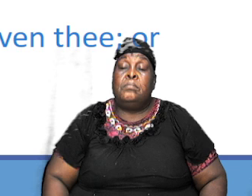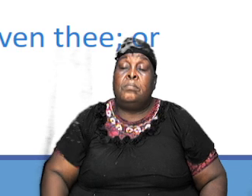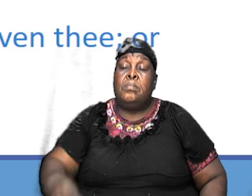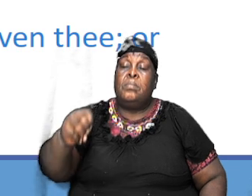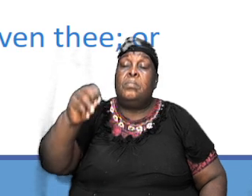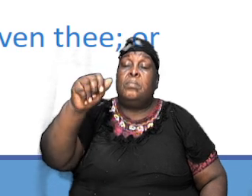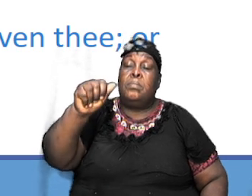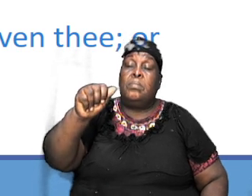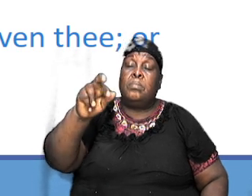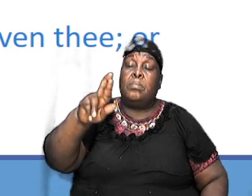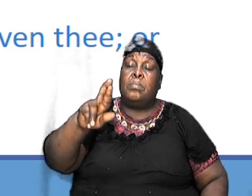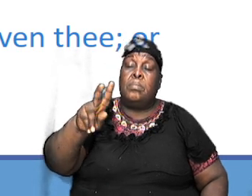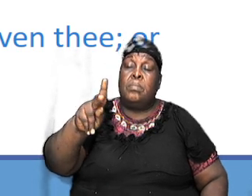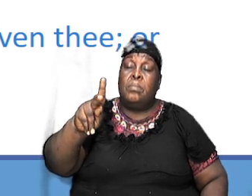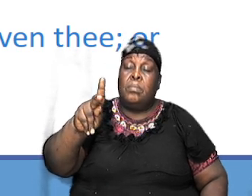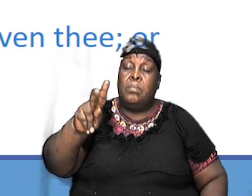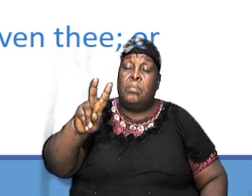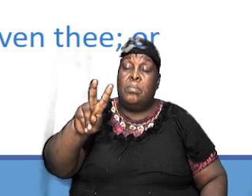story.